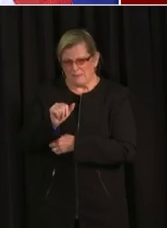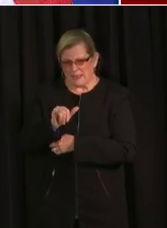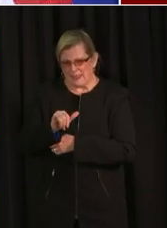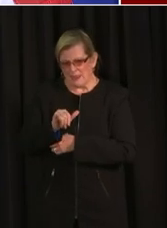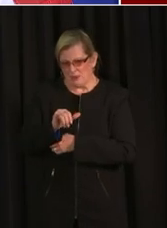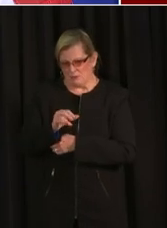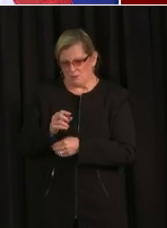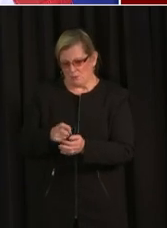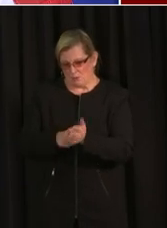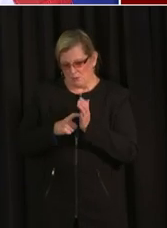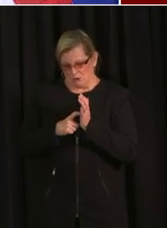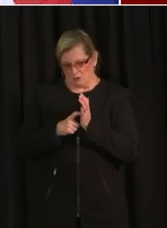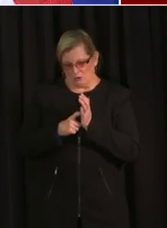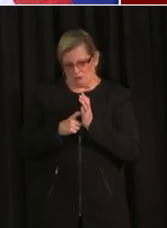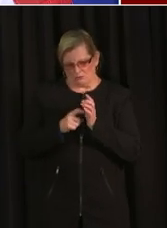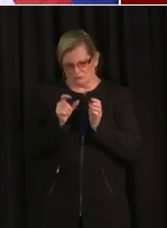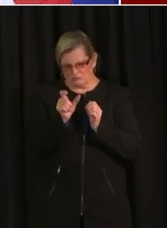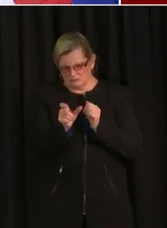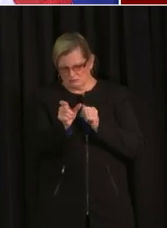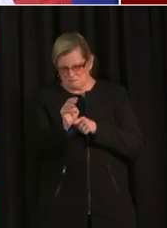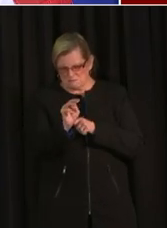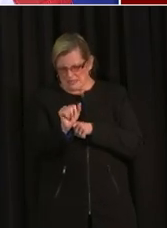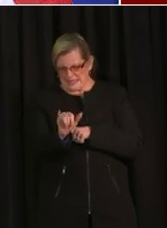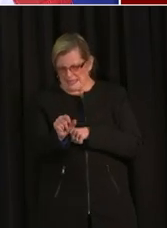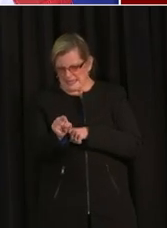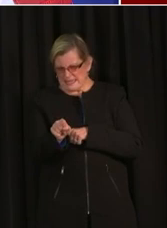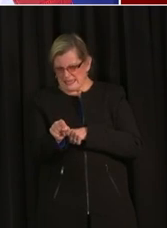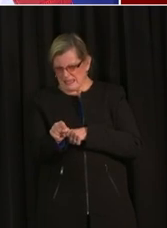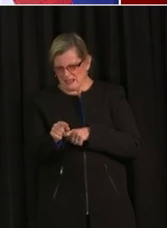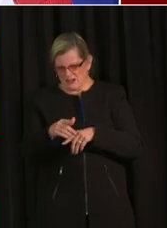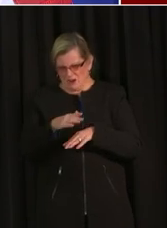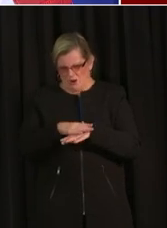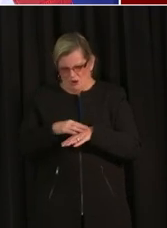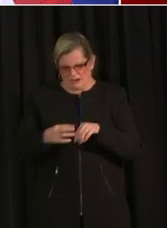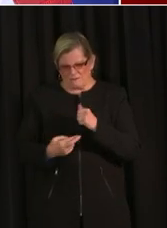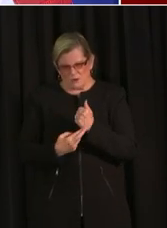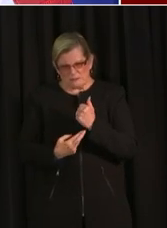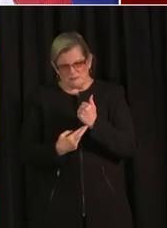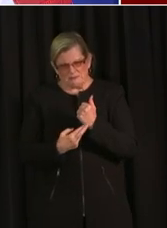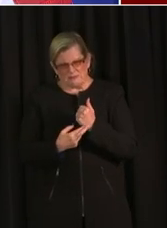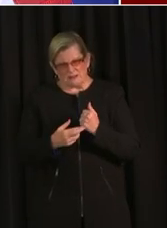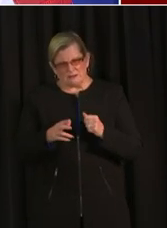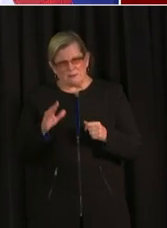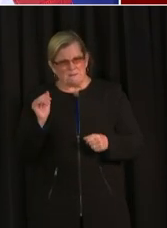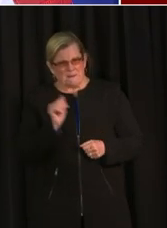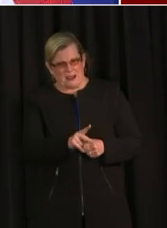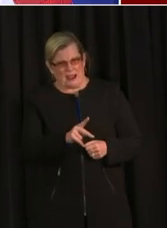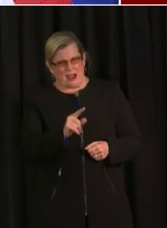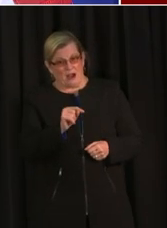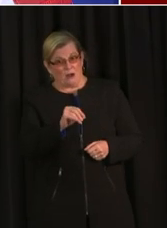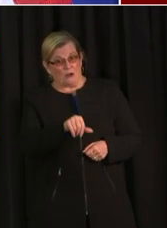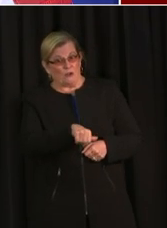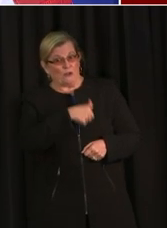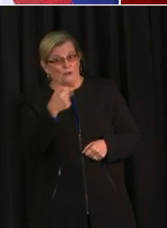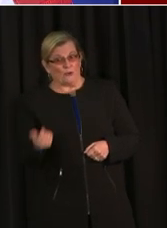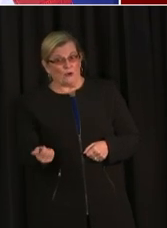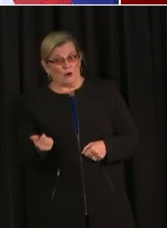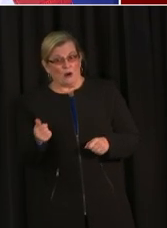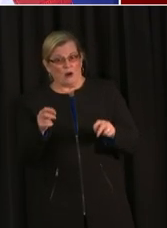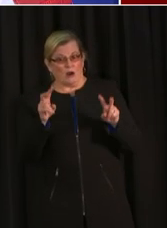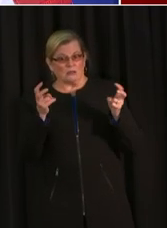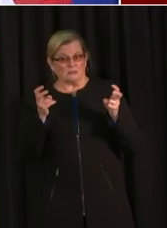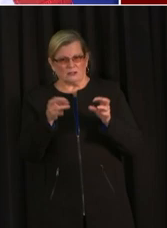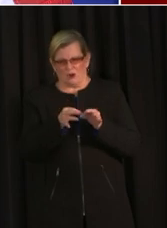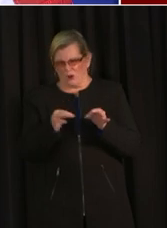than shall, which seems to be a big difference. And then under enforcement, you refer back to another clause, but it doesn't